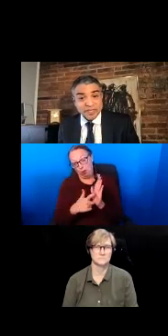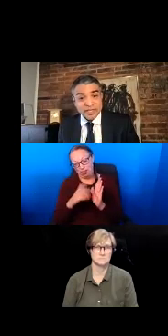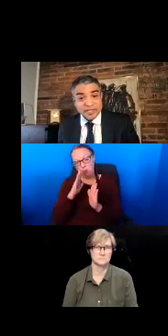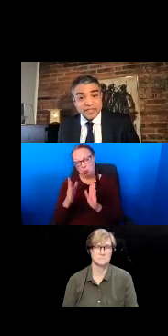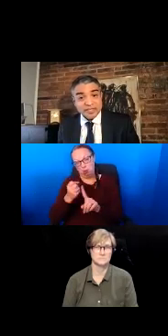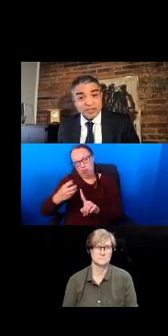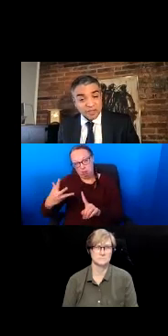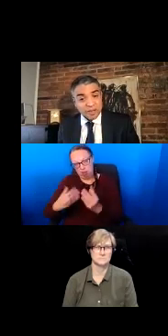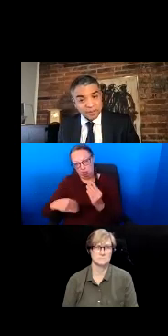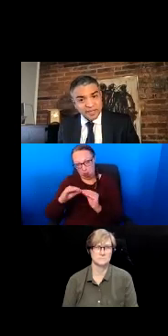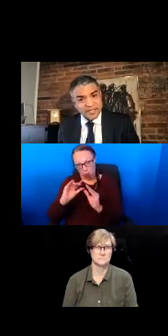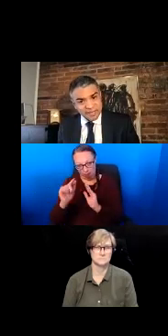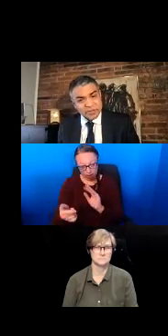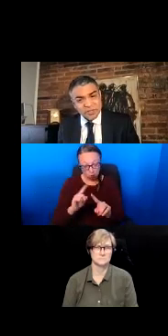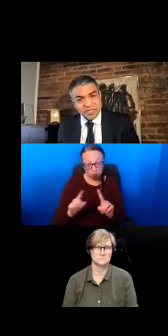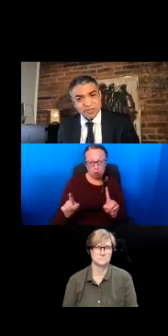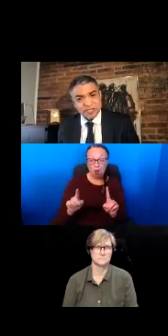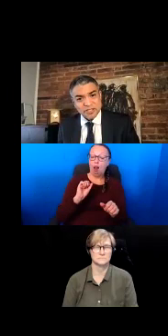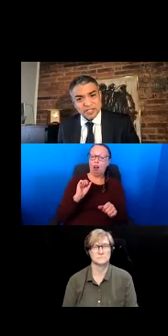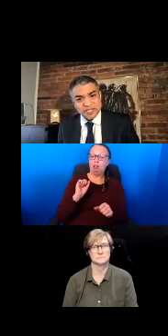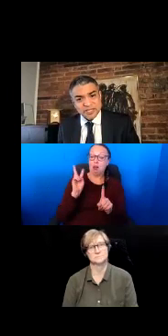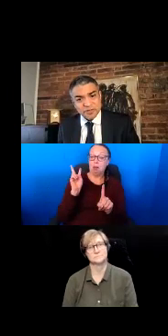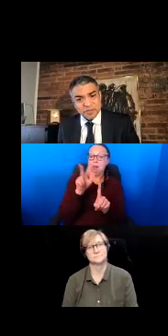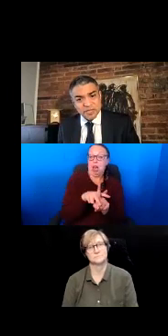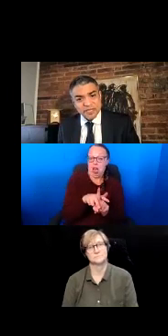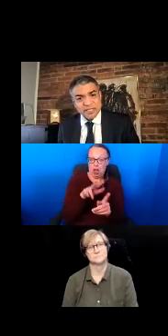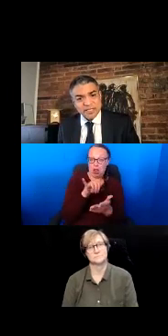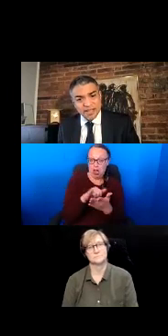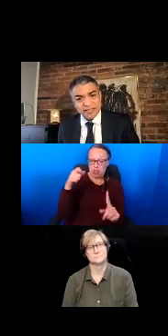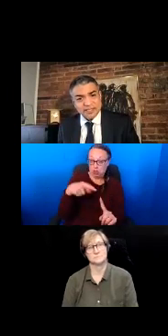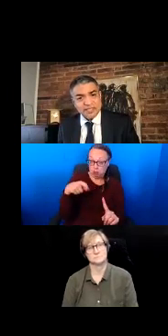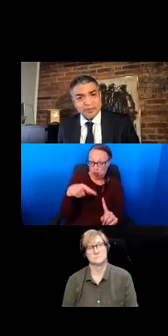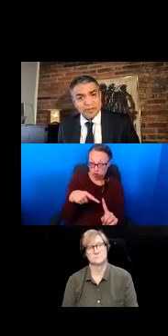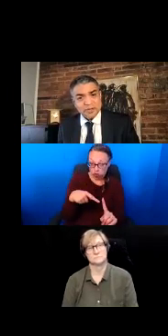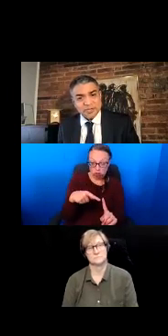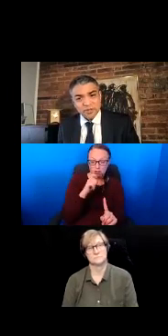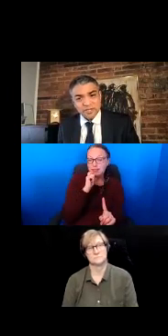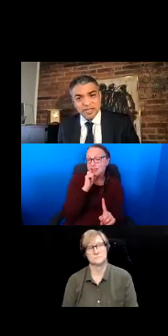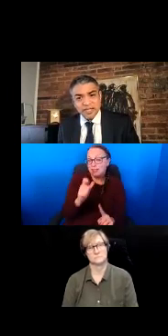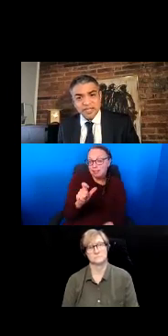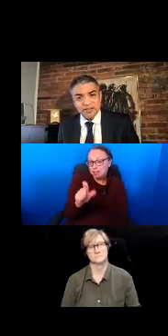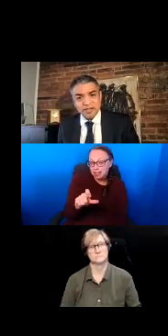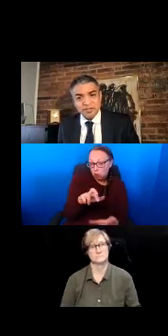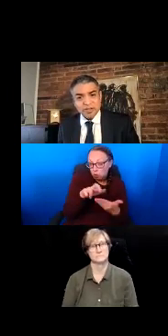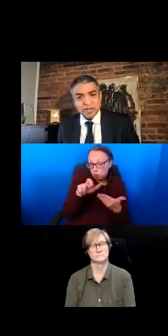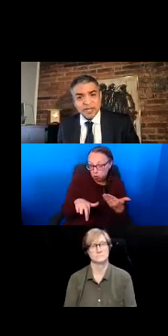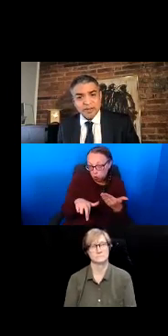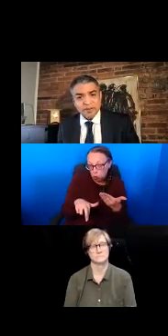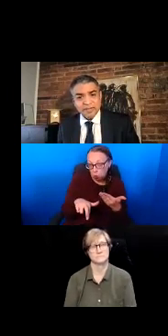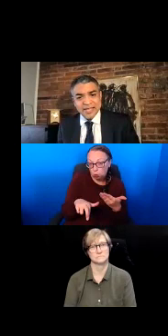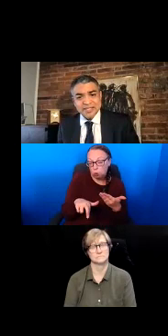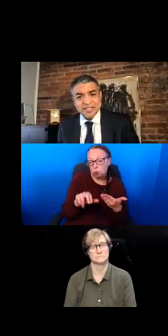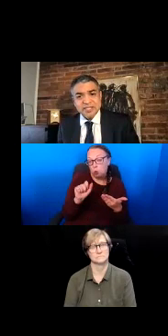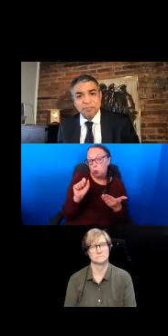is that applying inhibitory stimulation to these individuals did not necessarily result in